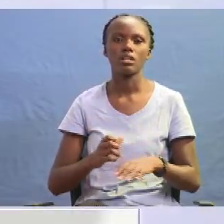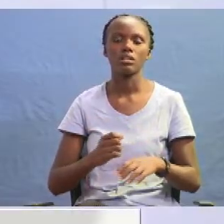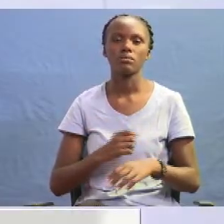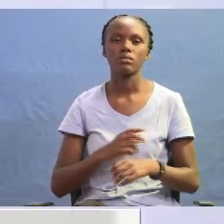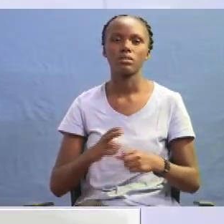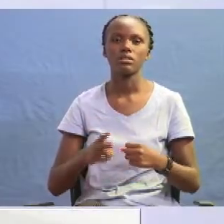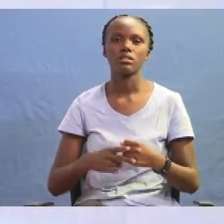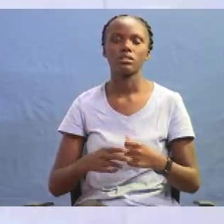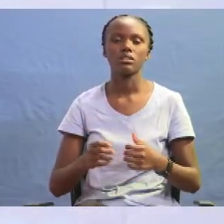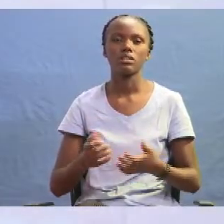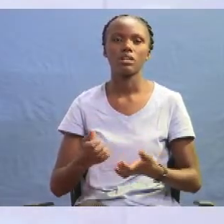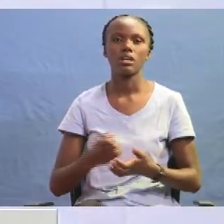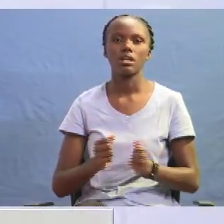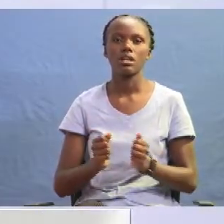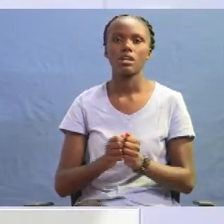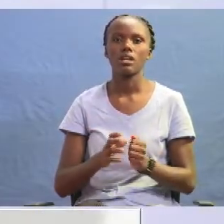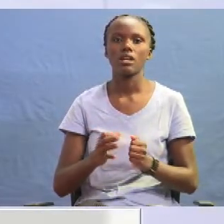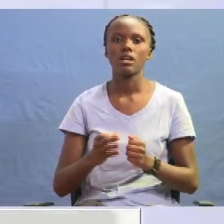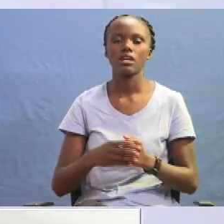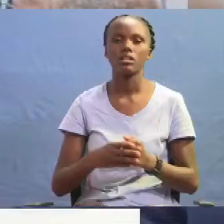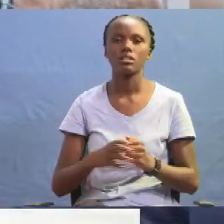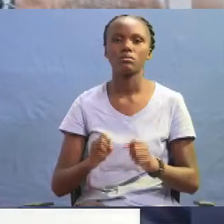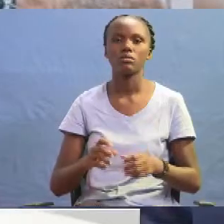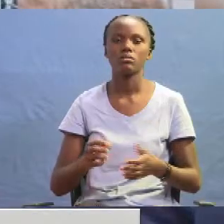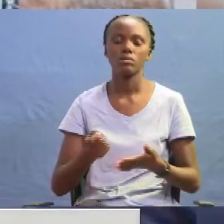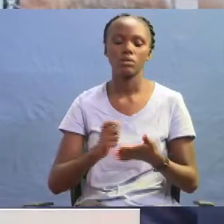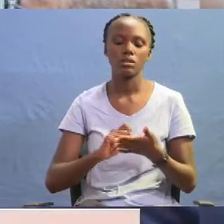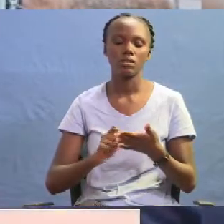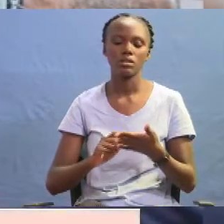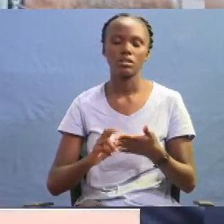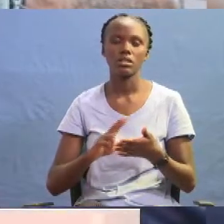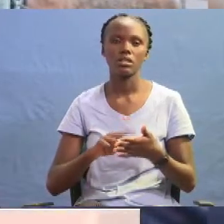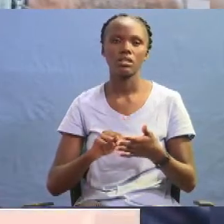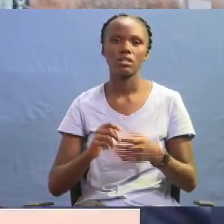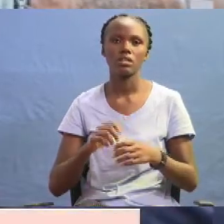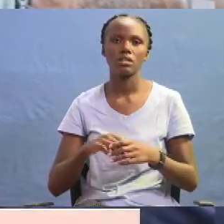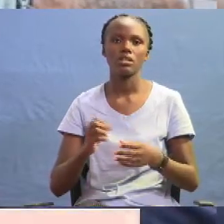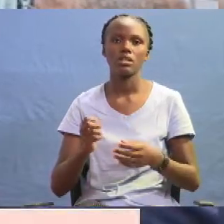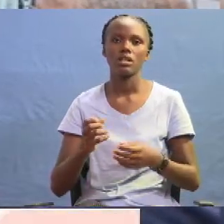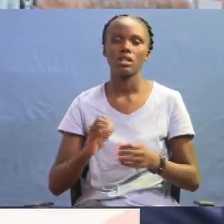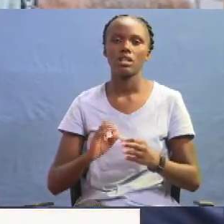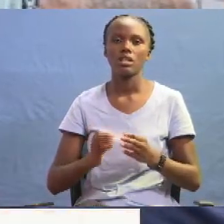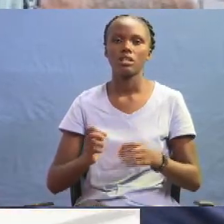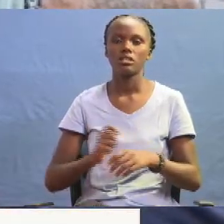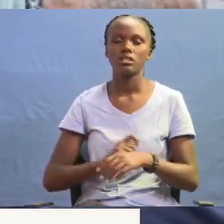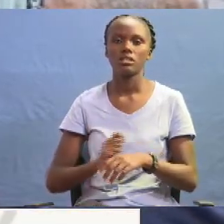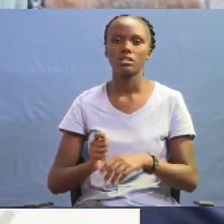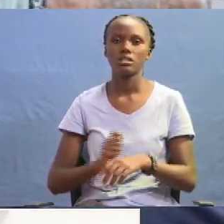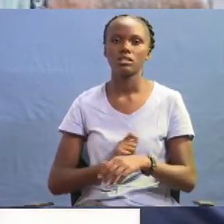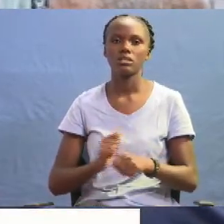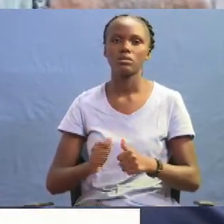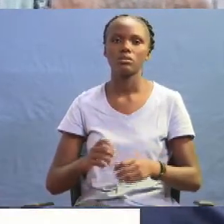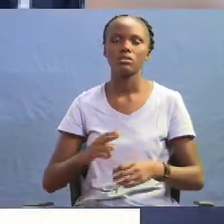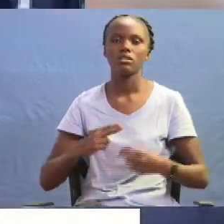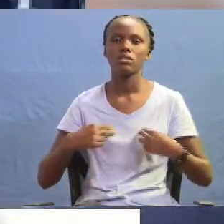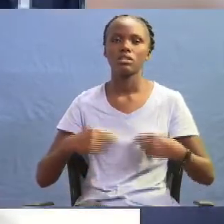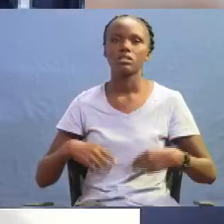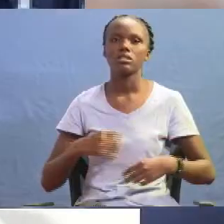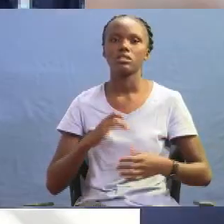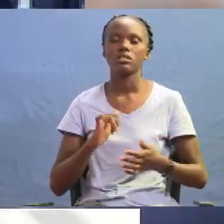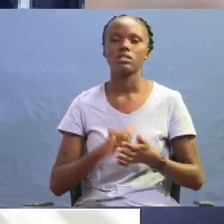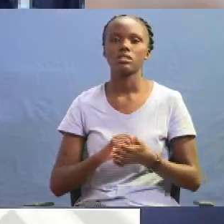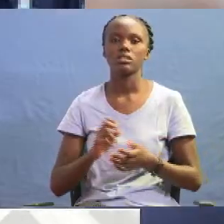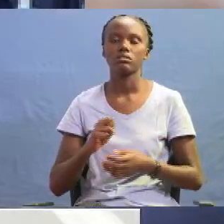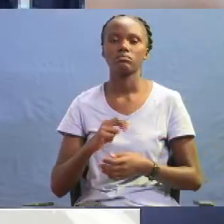19 unqualified individuals had been listed as interns. In response, Health Cabinet Secretary Ada